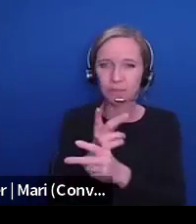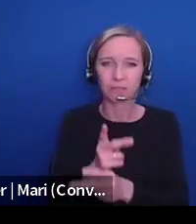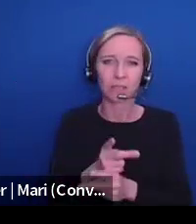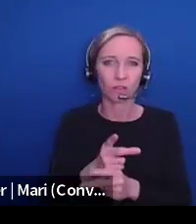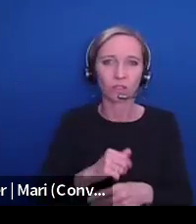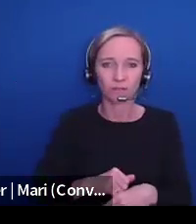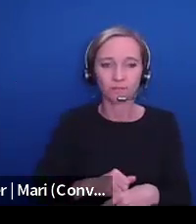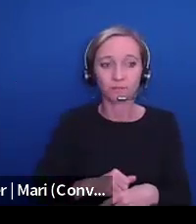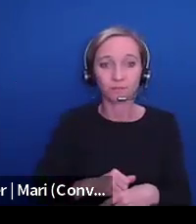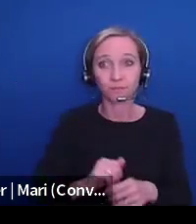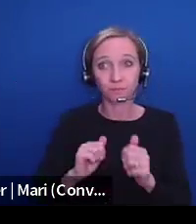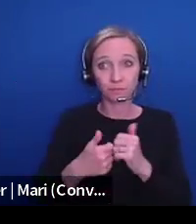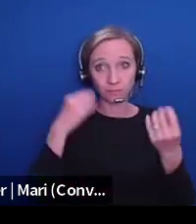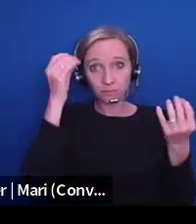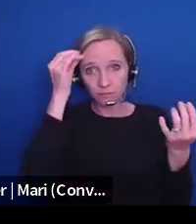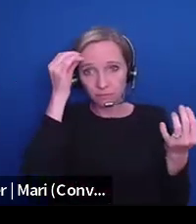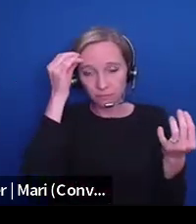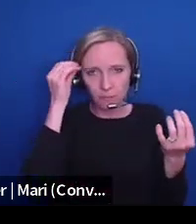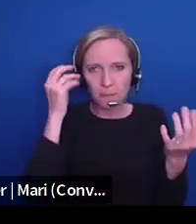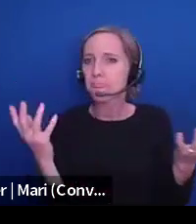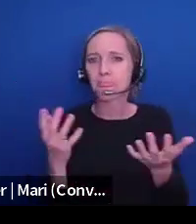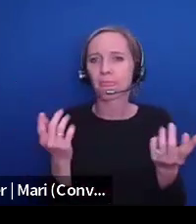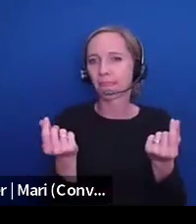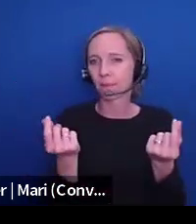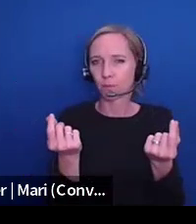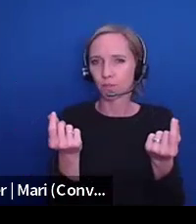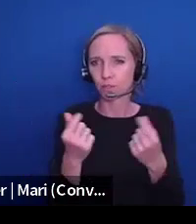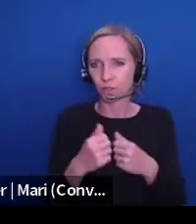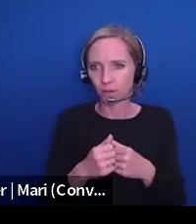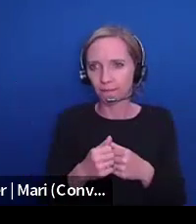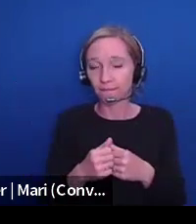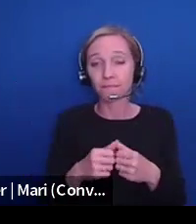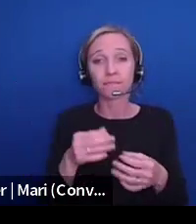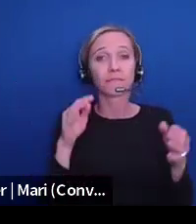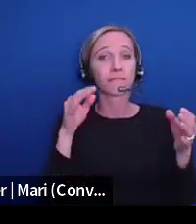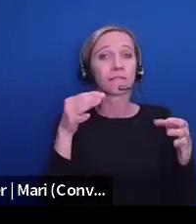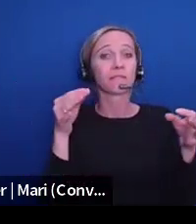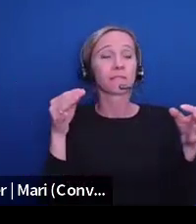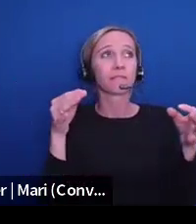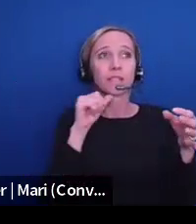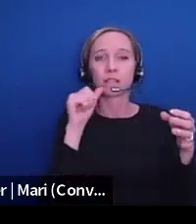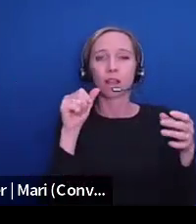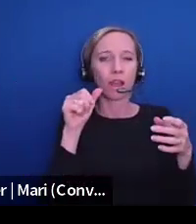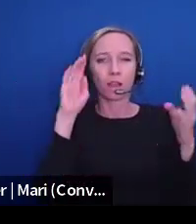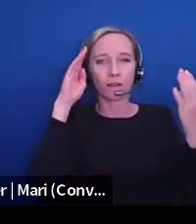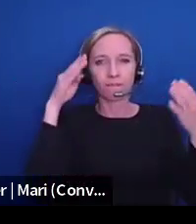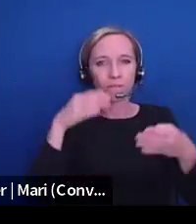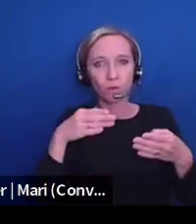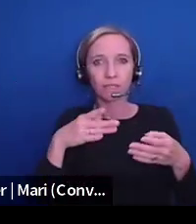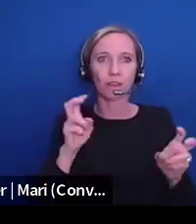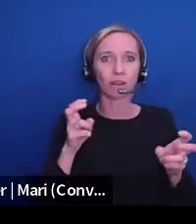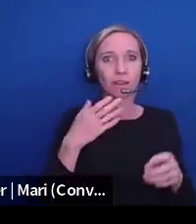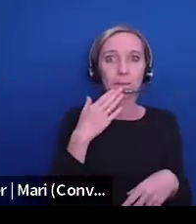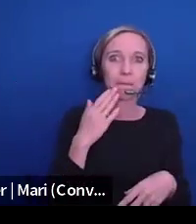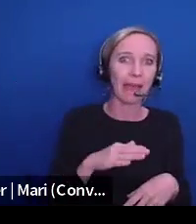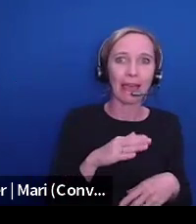been thinking about it, which is what I would want us to do anyways, instead of focusing on the bad things